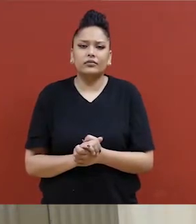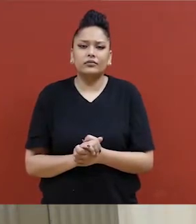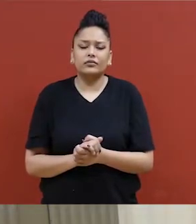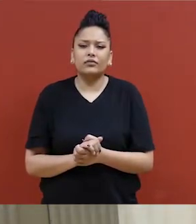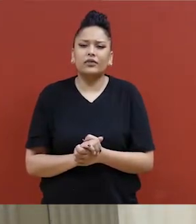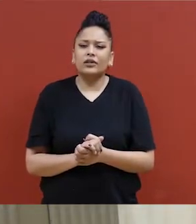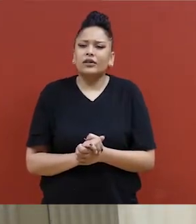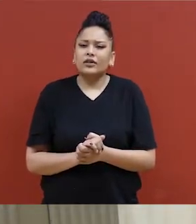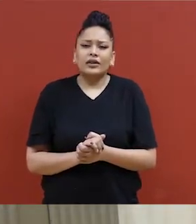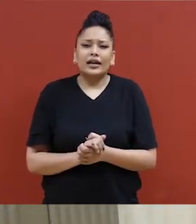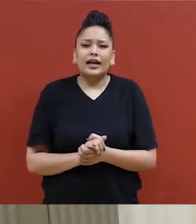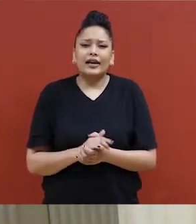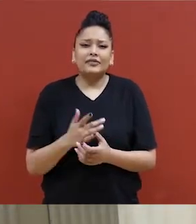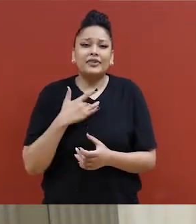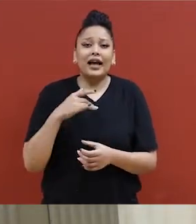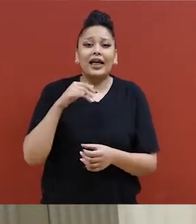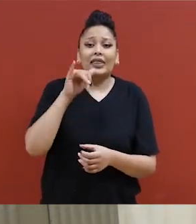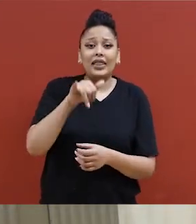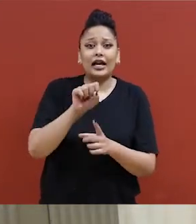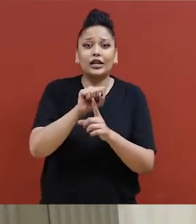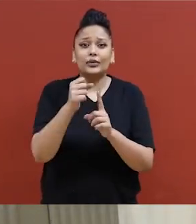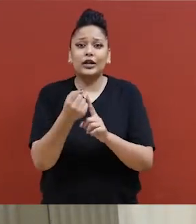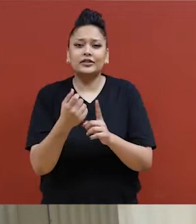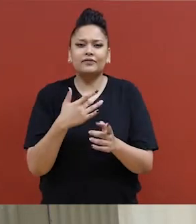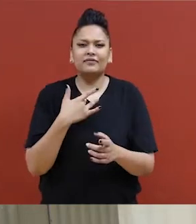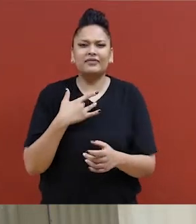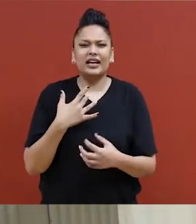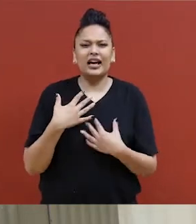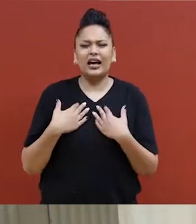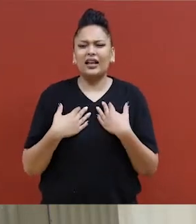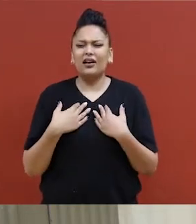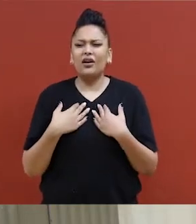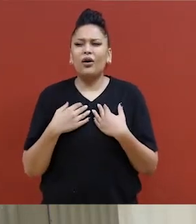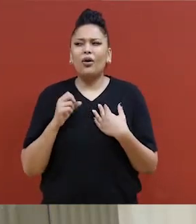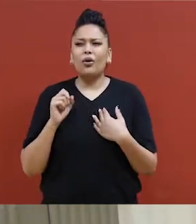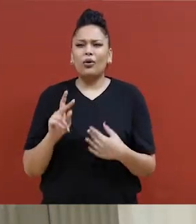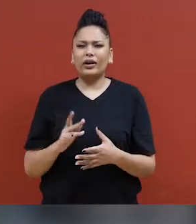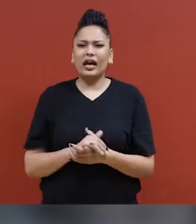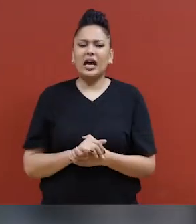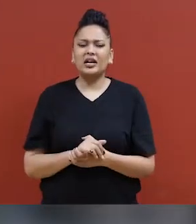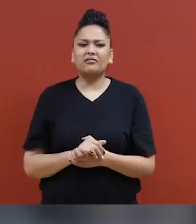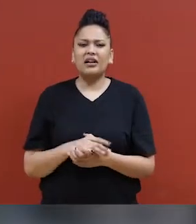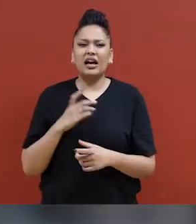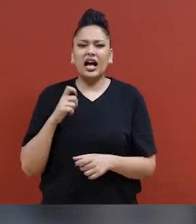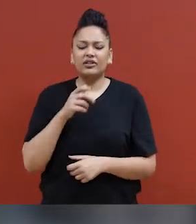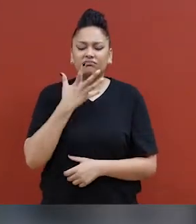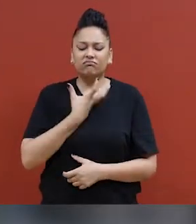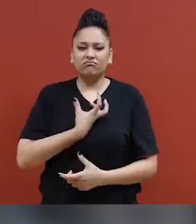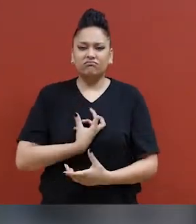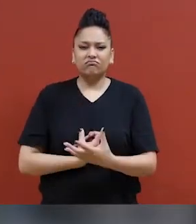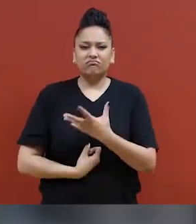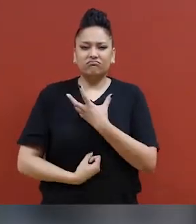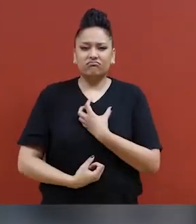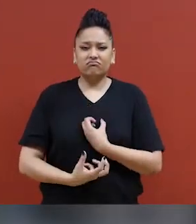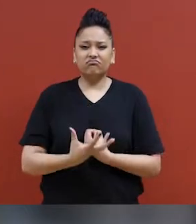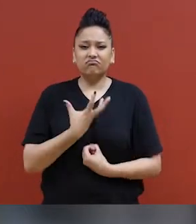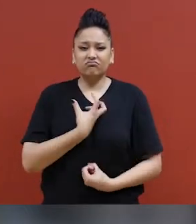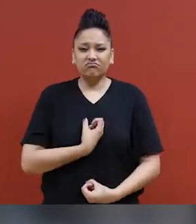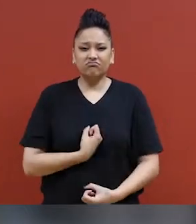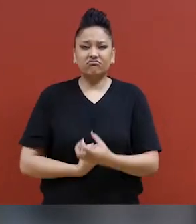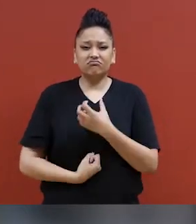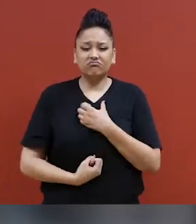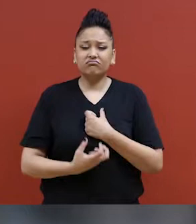something within us that feels like, okay, well, I just need to